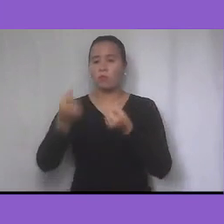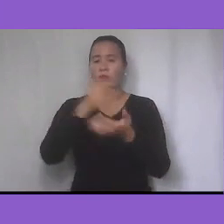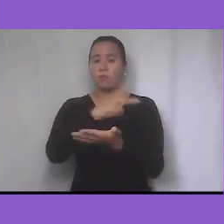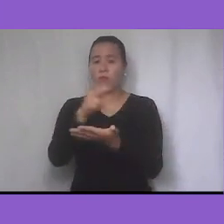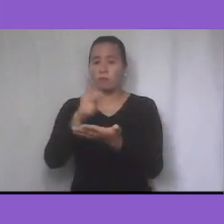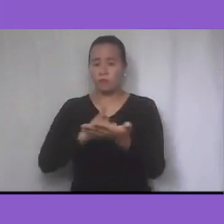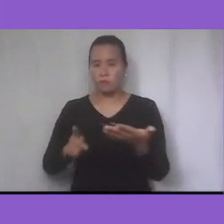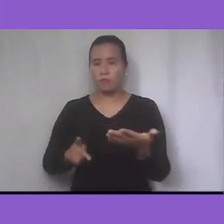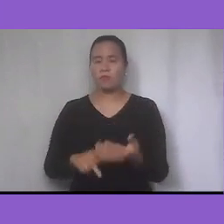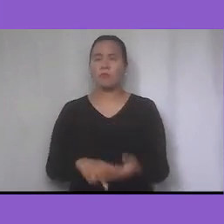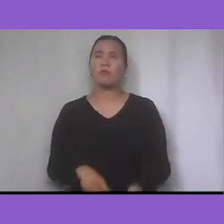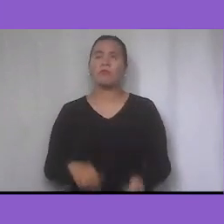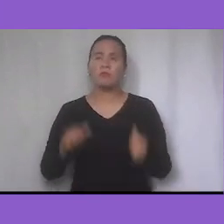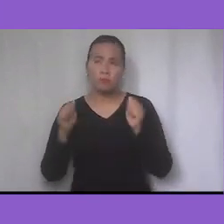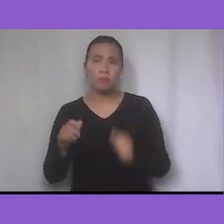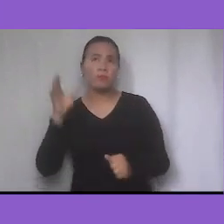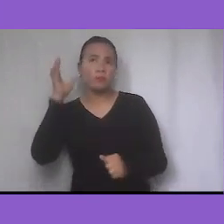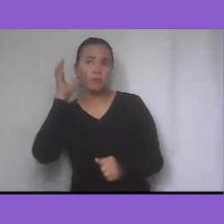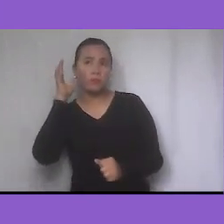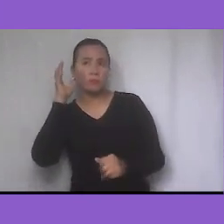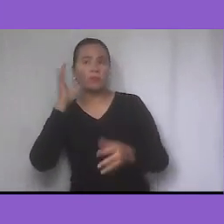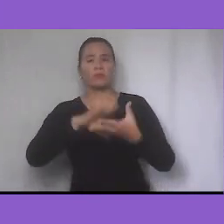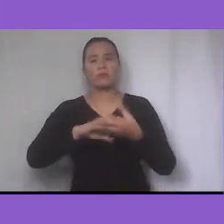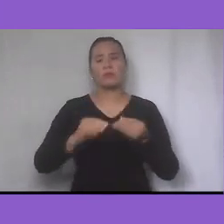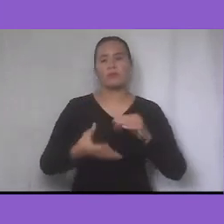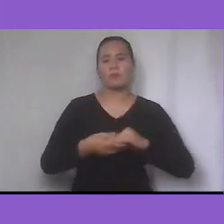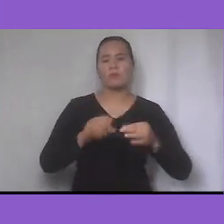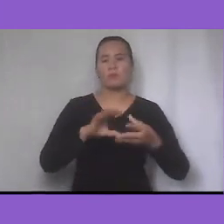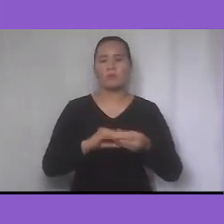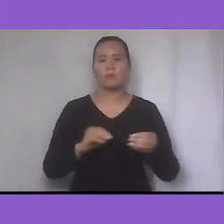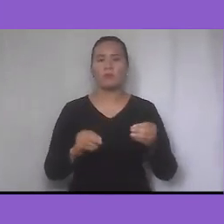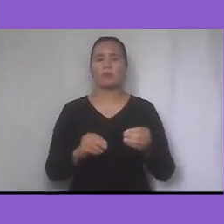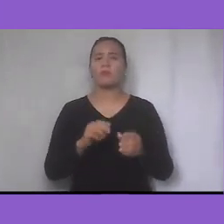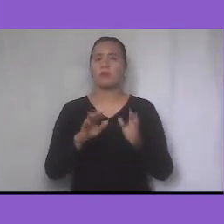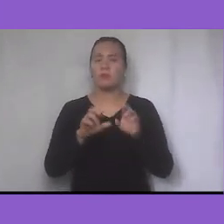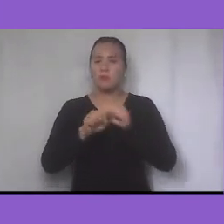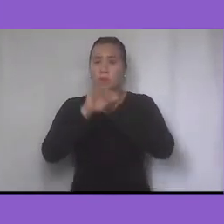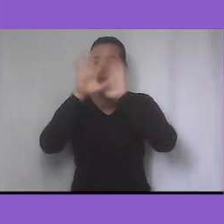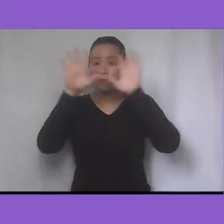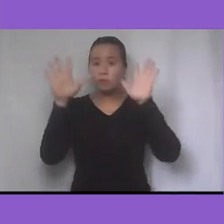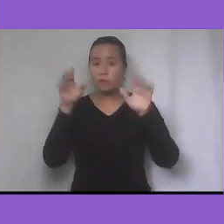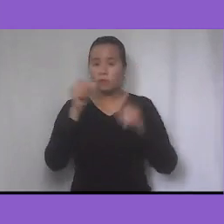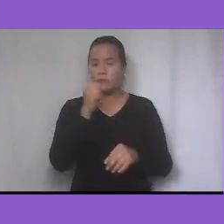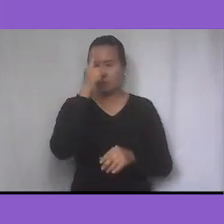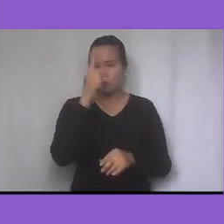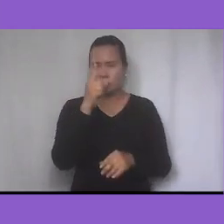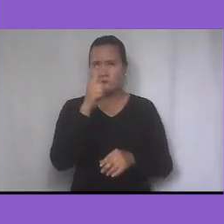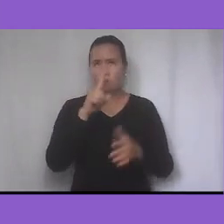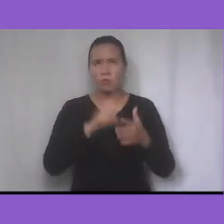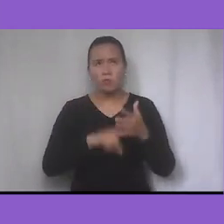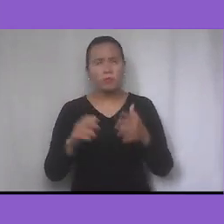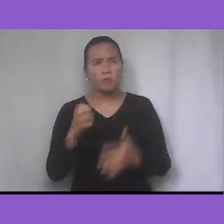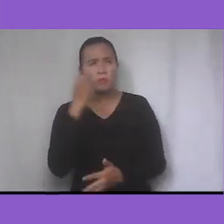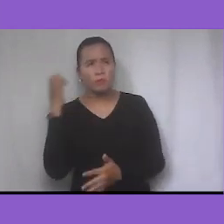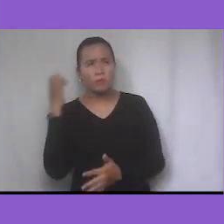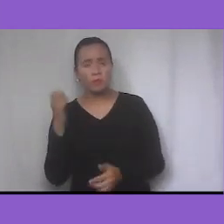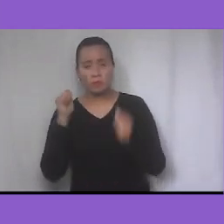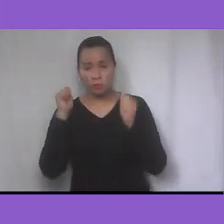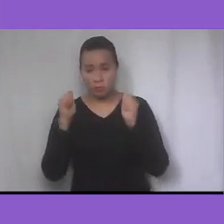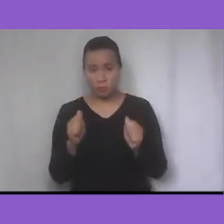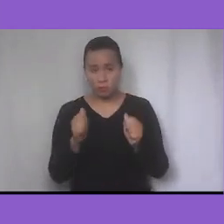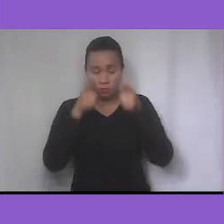ang kwento at mas maintindihan natin ito. What else can we do? We can look at text structure,